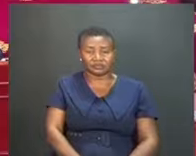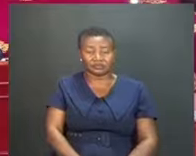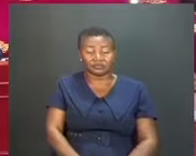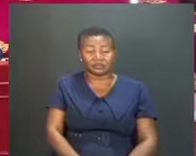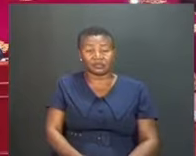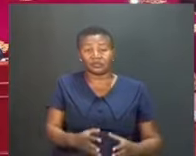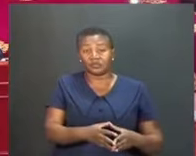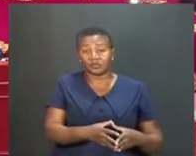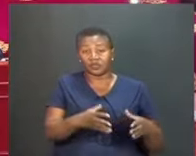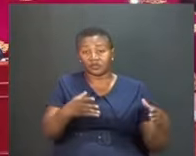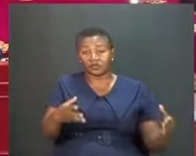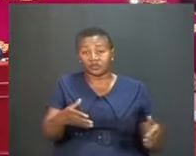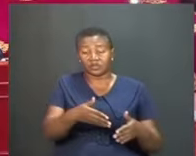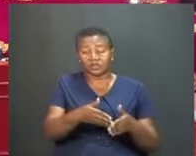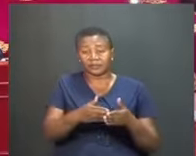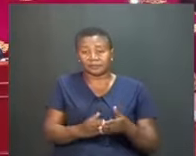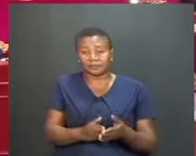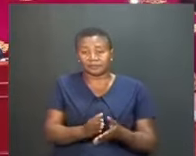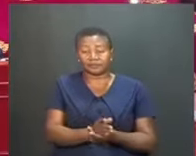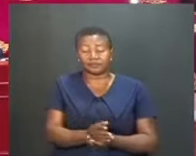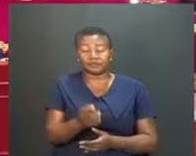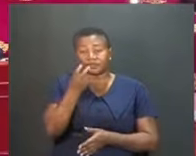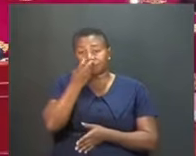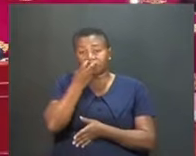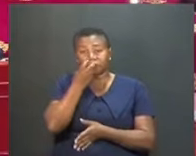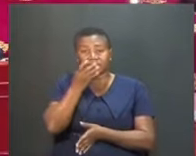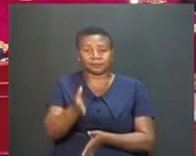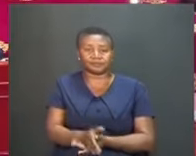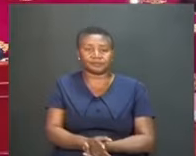Majority Leader. Yeah, Mr. Speaker,